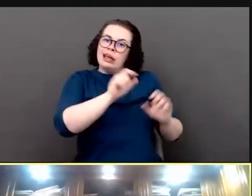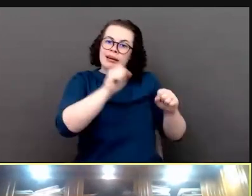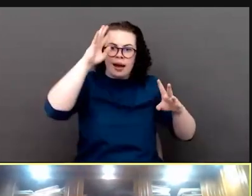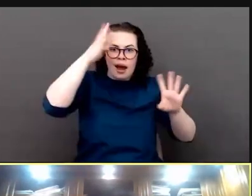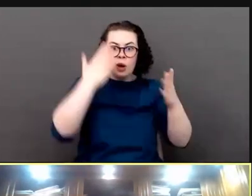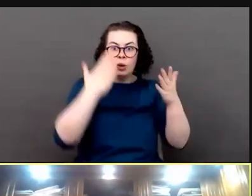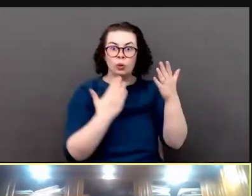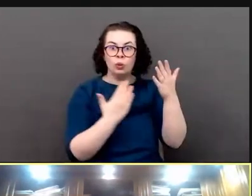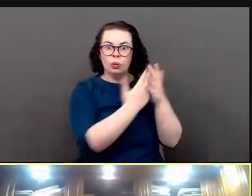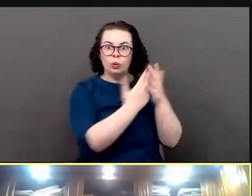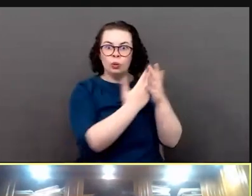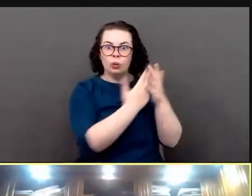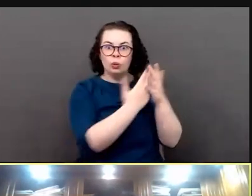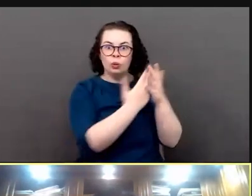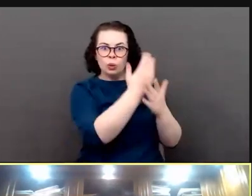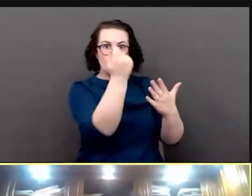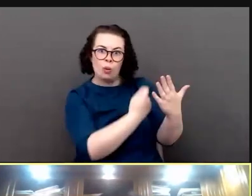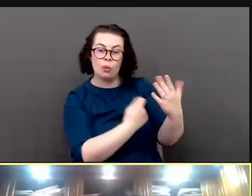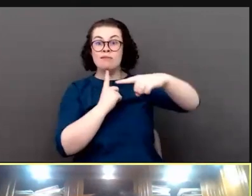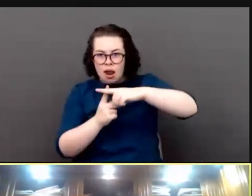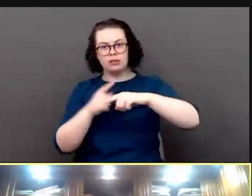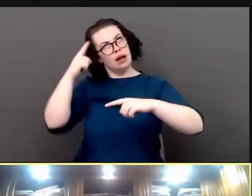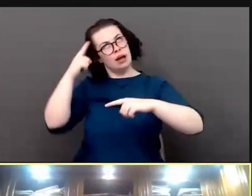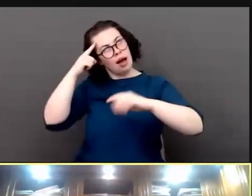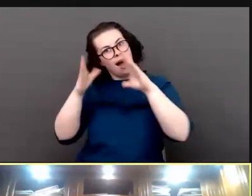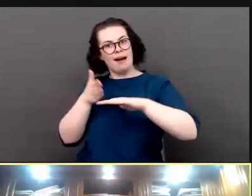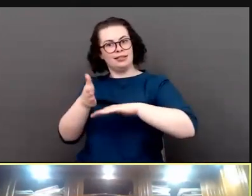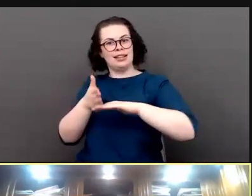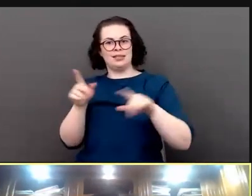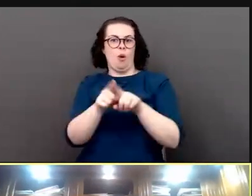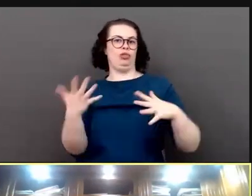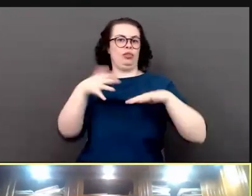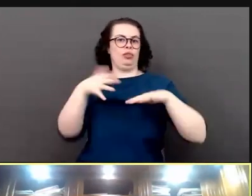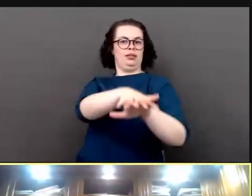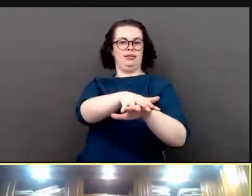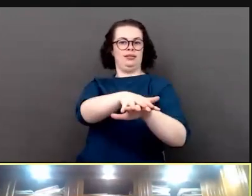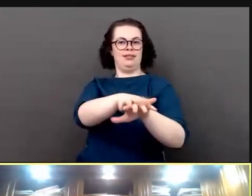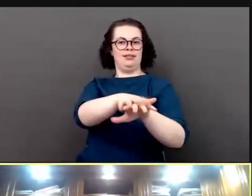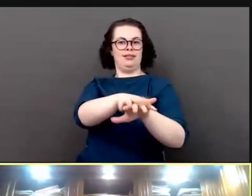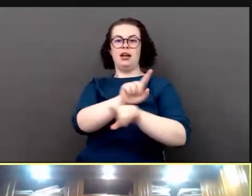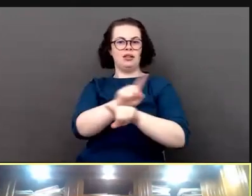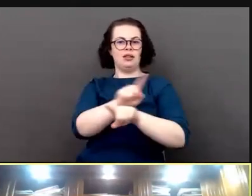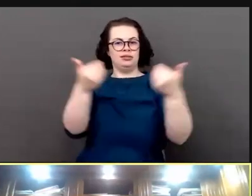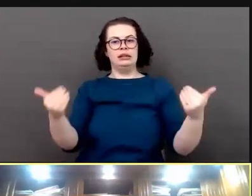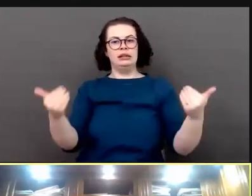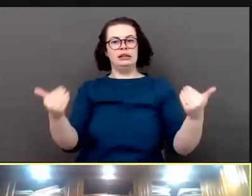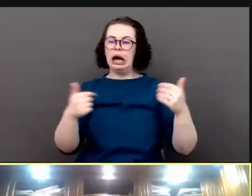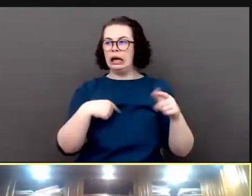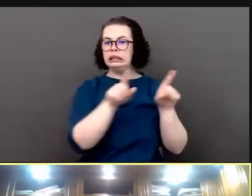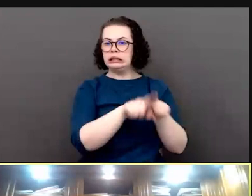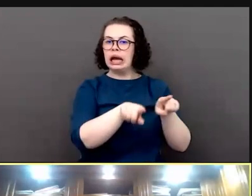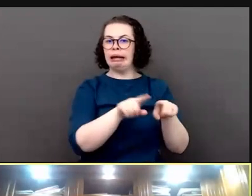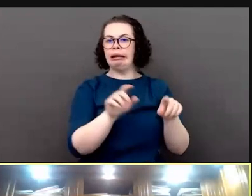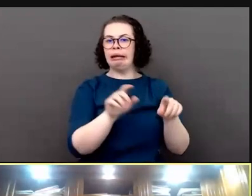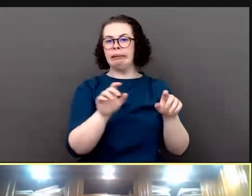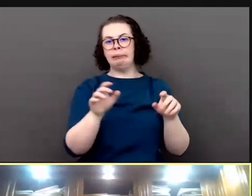conceptual design that at the end was not possible to use by persons with disabilities. I have to